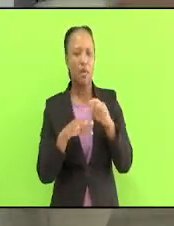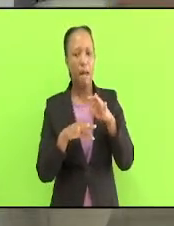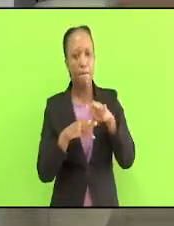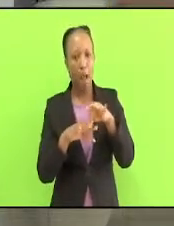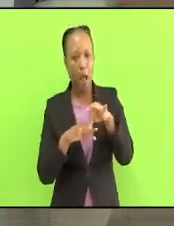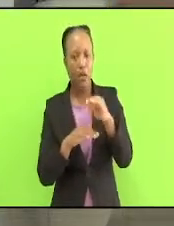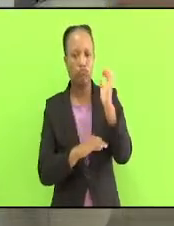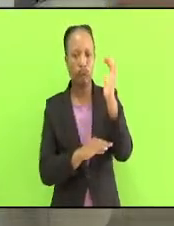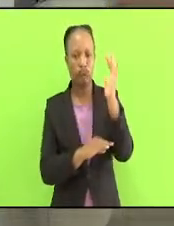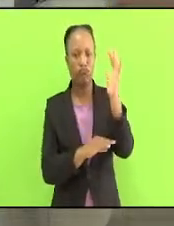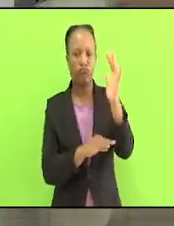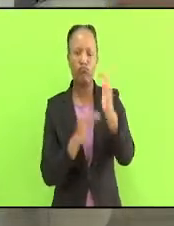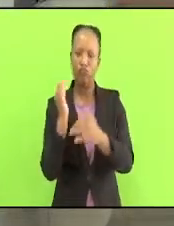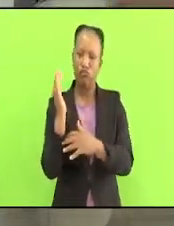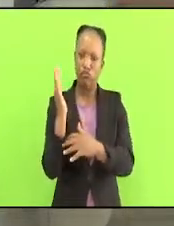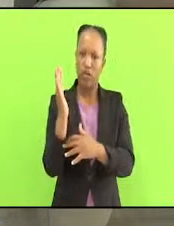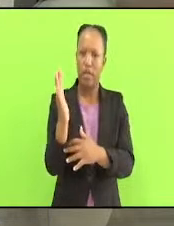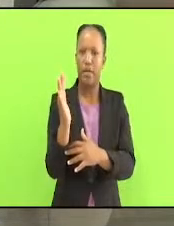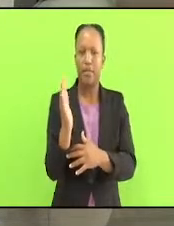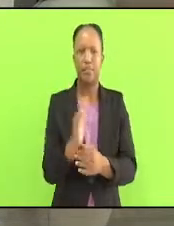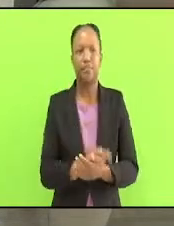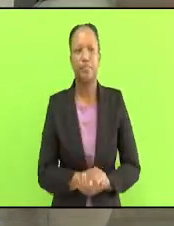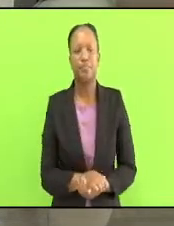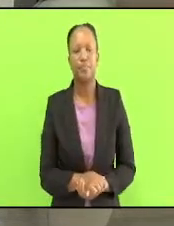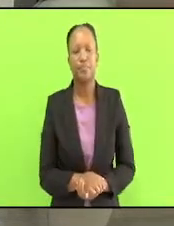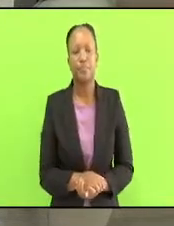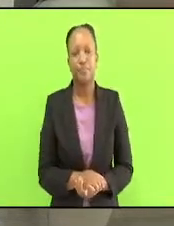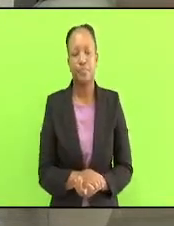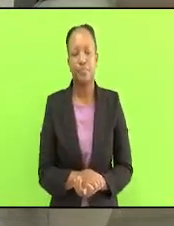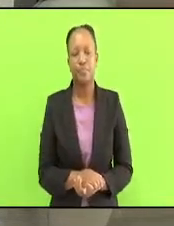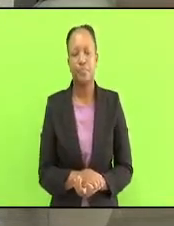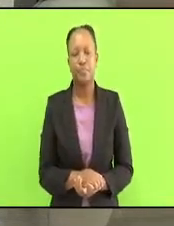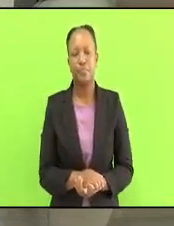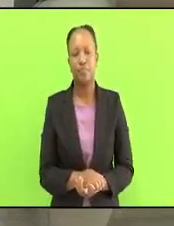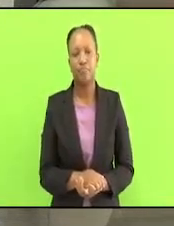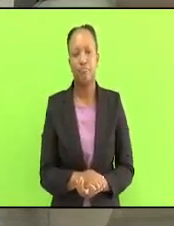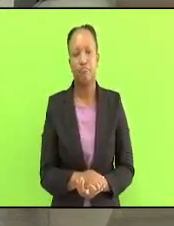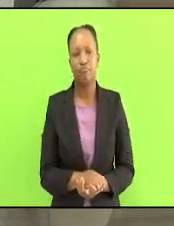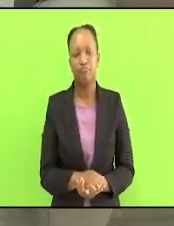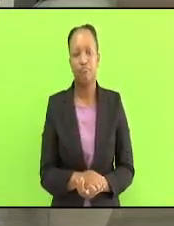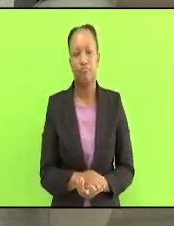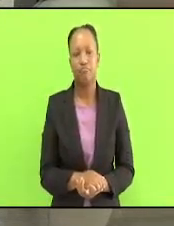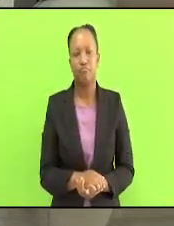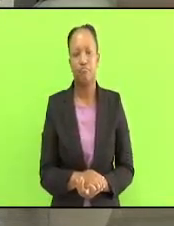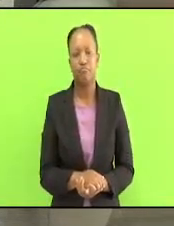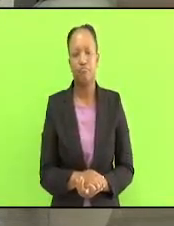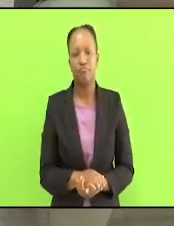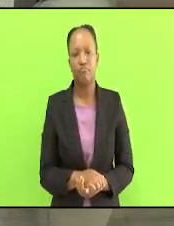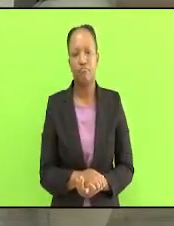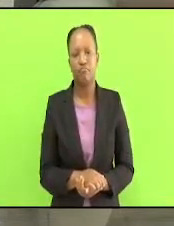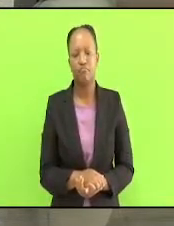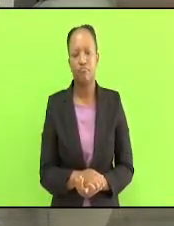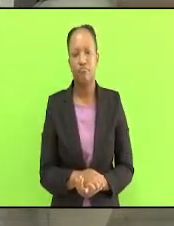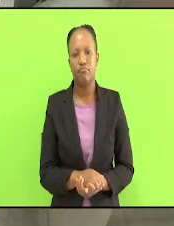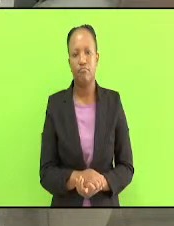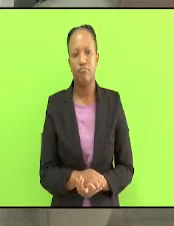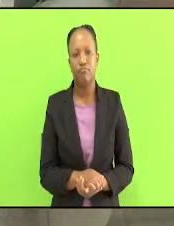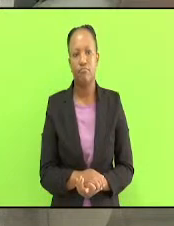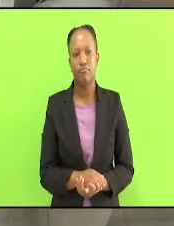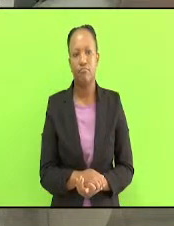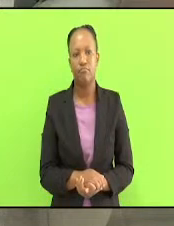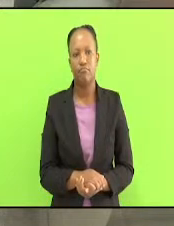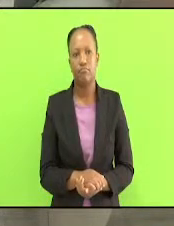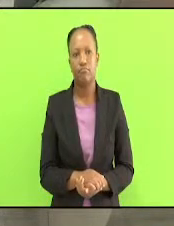encourage adult people to plant trees. Ka gonne le nna yana ke kile ka jala setlhare ko